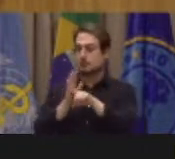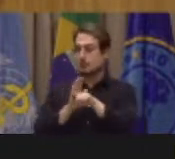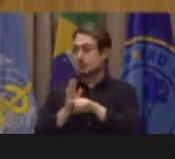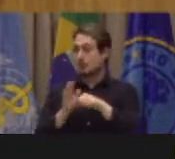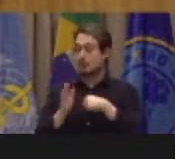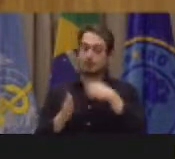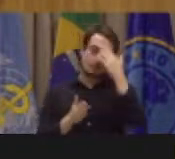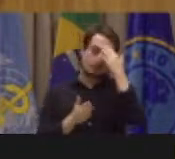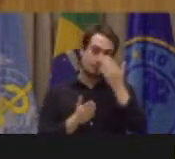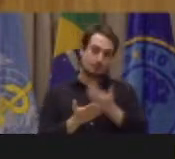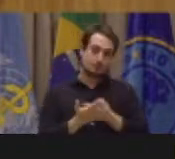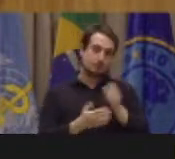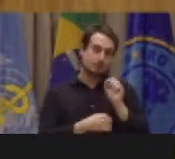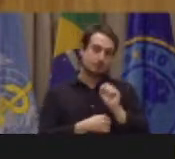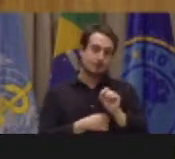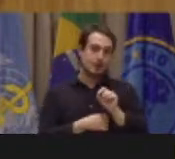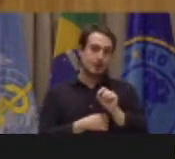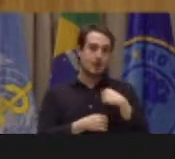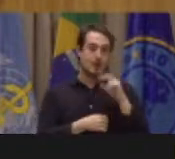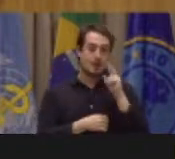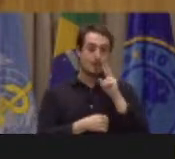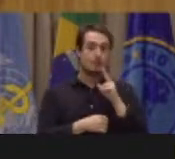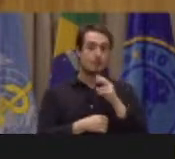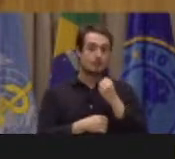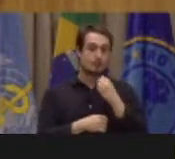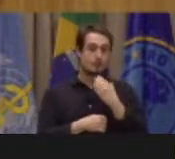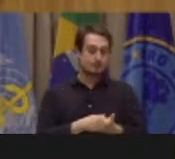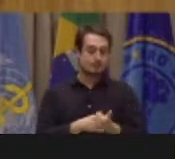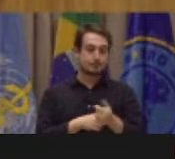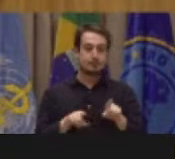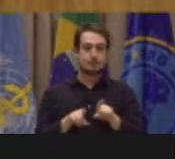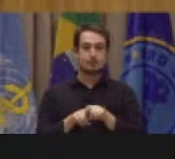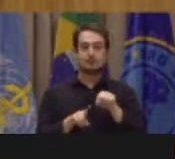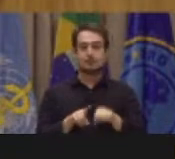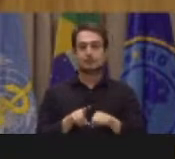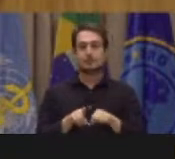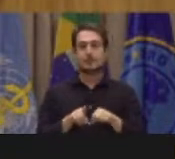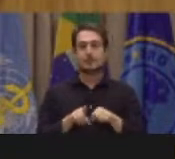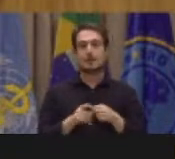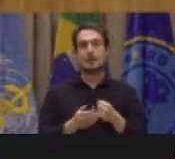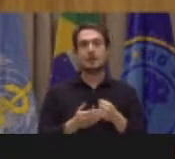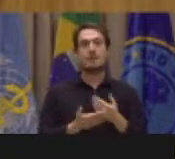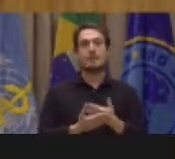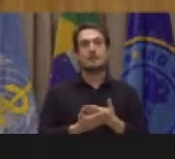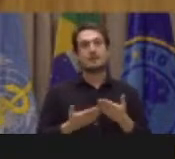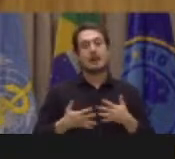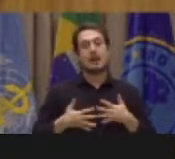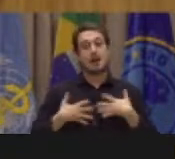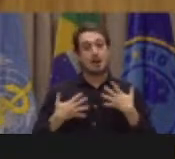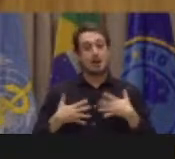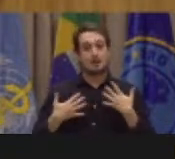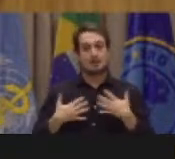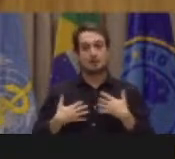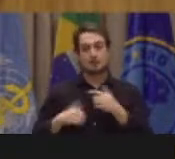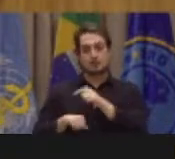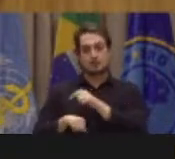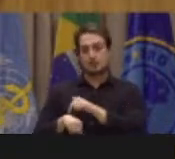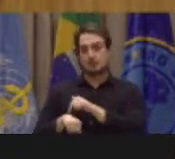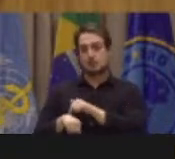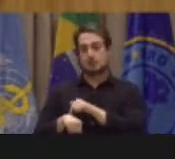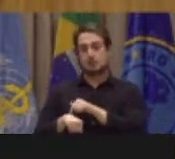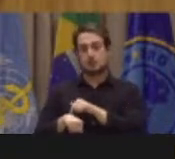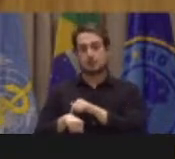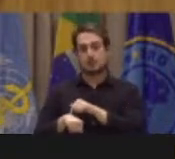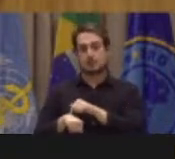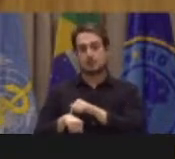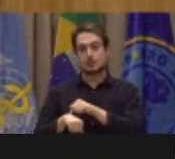not less important than the research. So I keep seeing this. Very